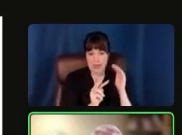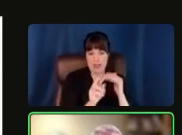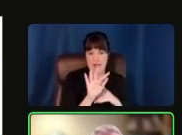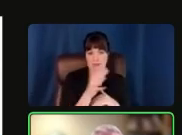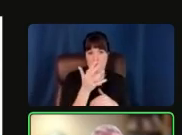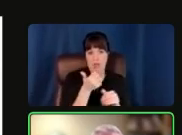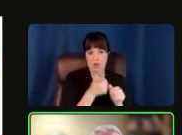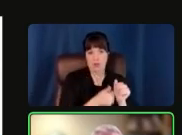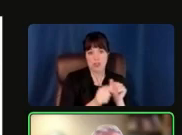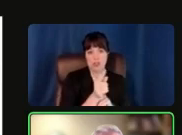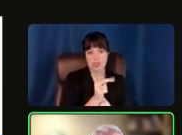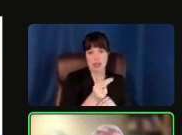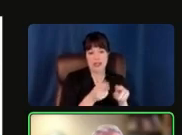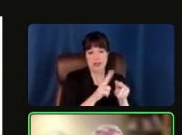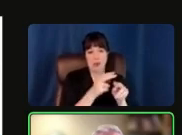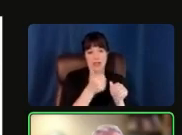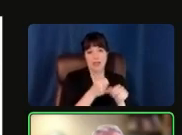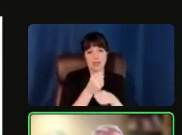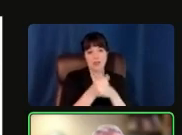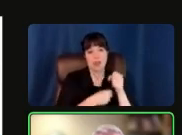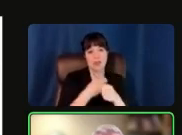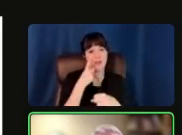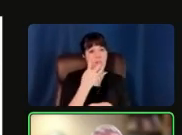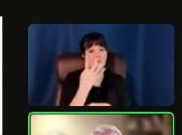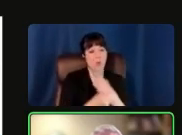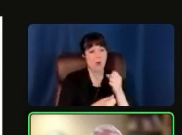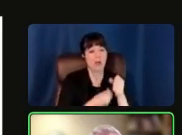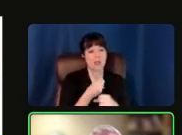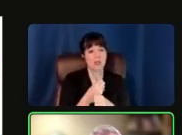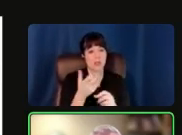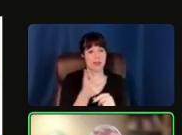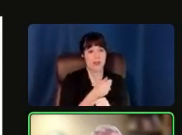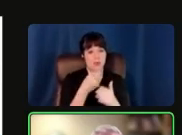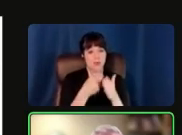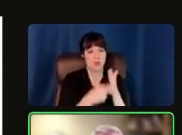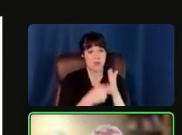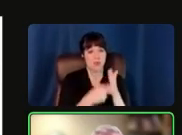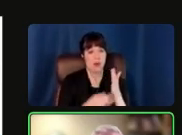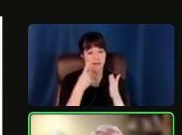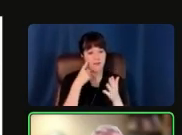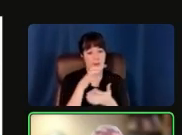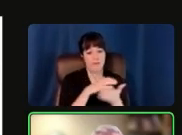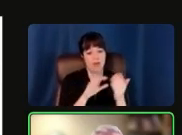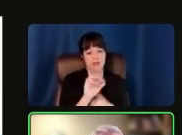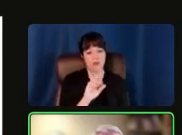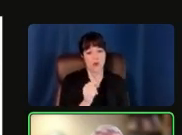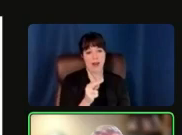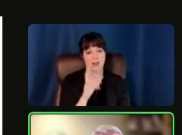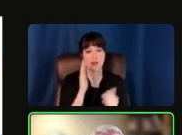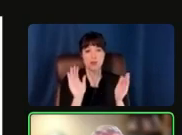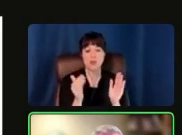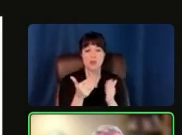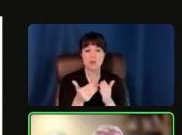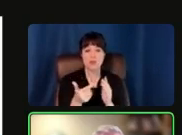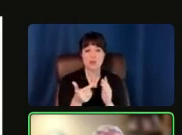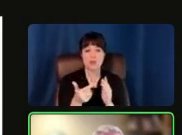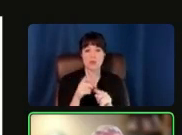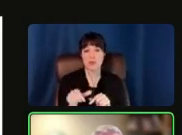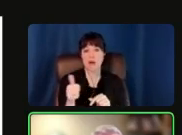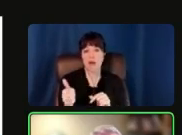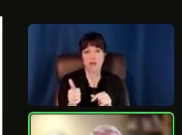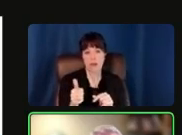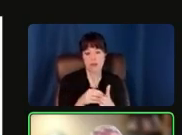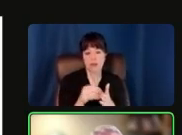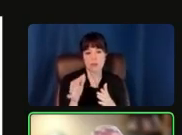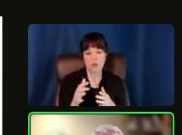per ton increase each year for 4 years, bringing the new rate for mixed organics closer to other comparable disposal fees. However, the